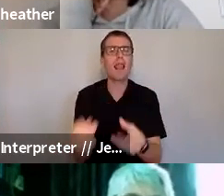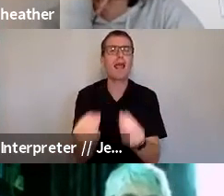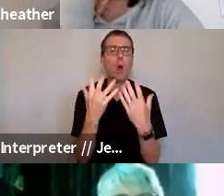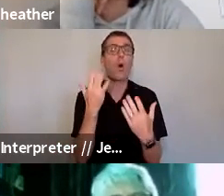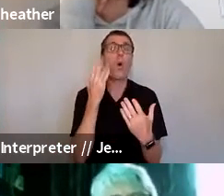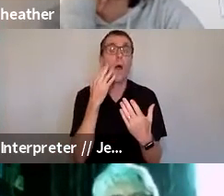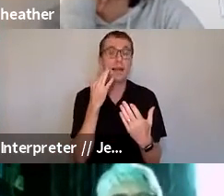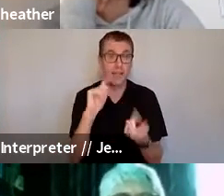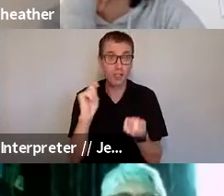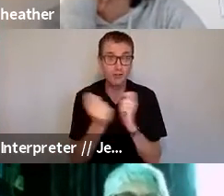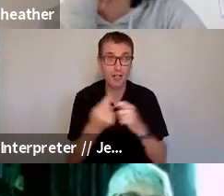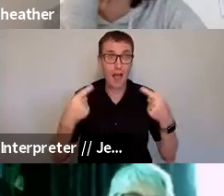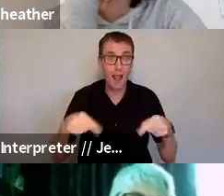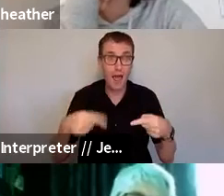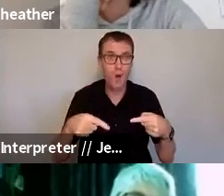comes.